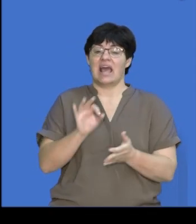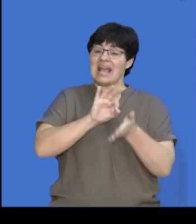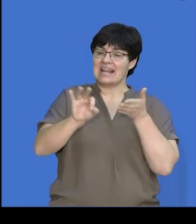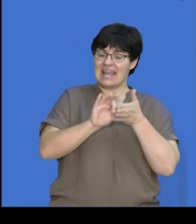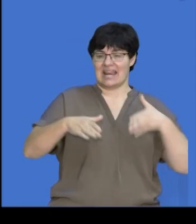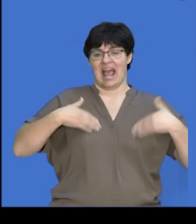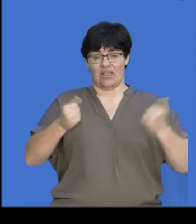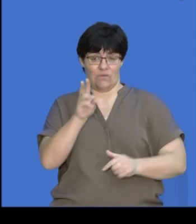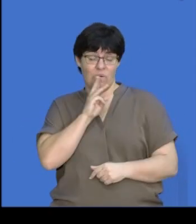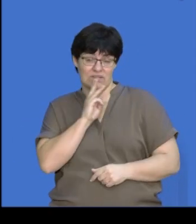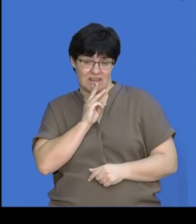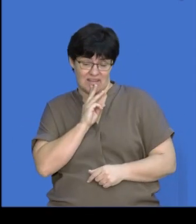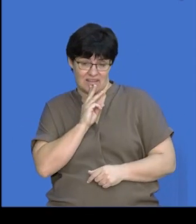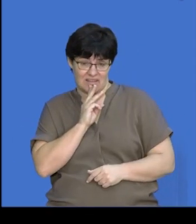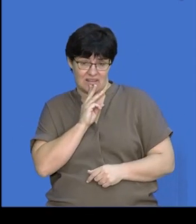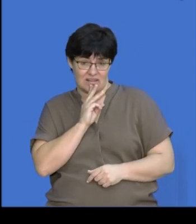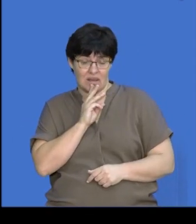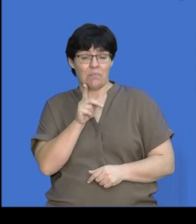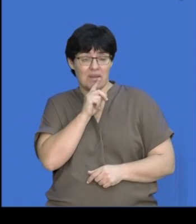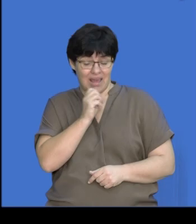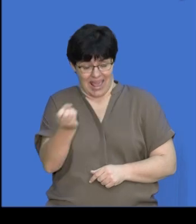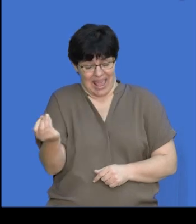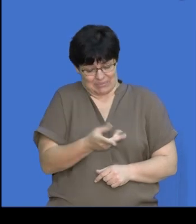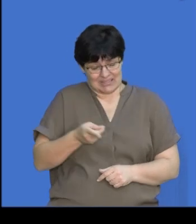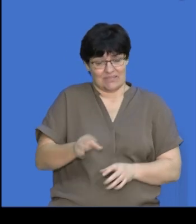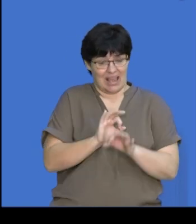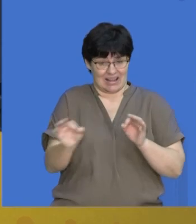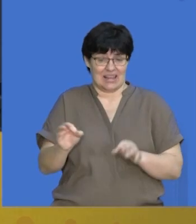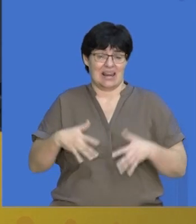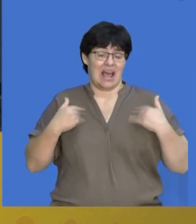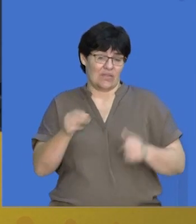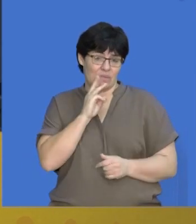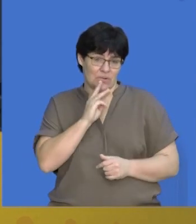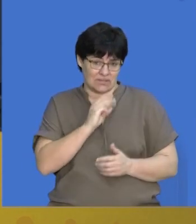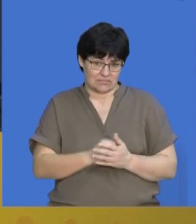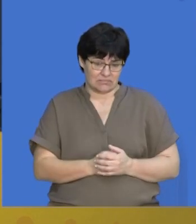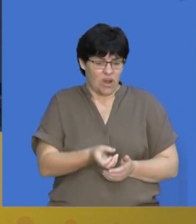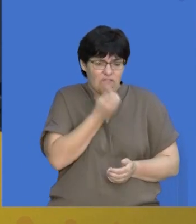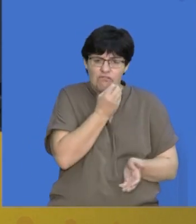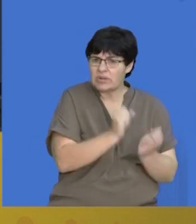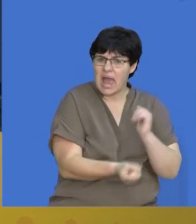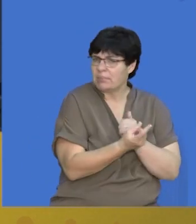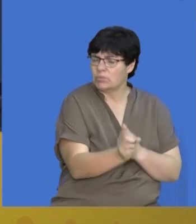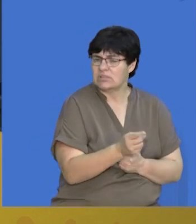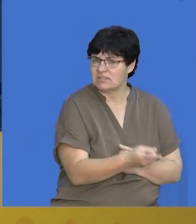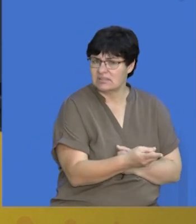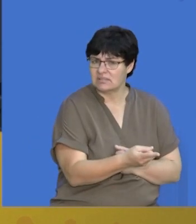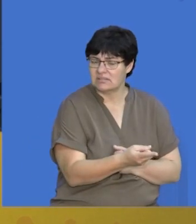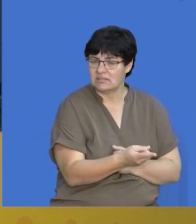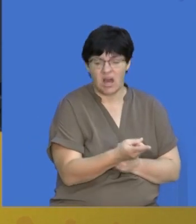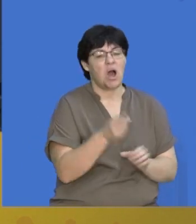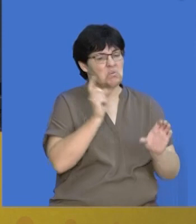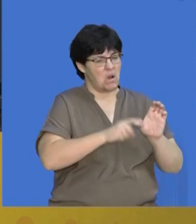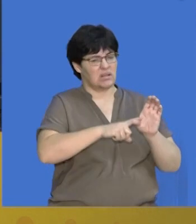and healthy water, which is costly. So, what happens to food? The quality